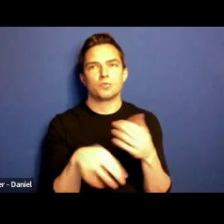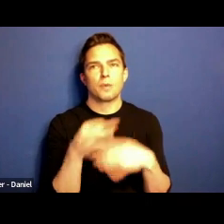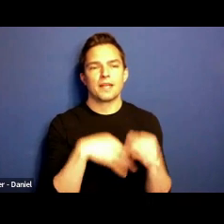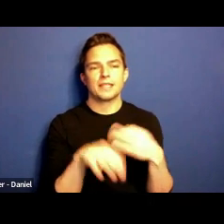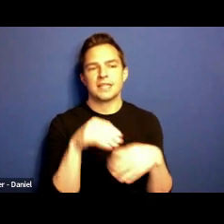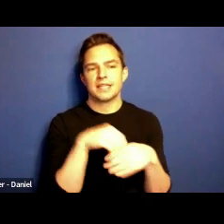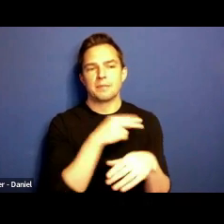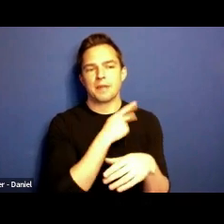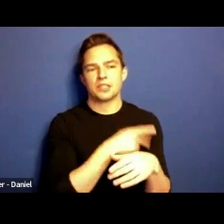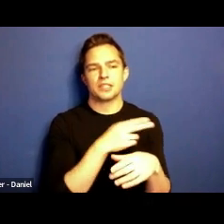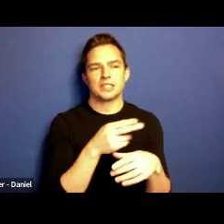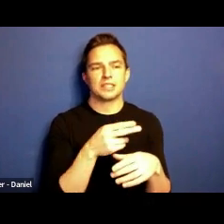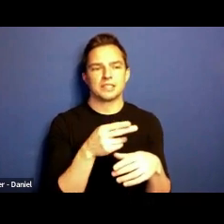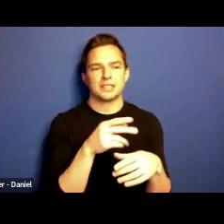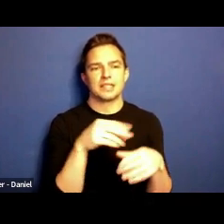state hospitals.